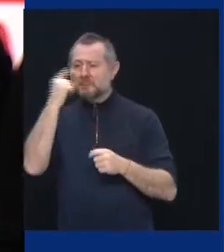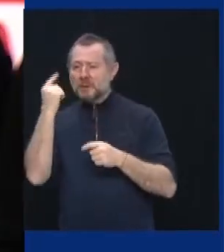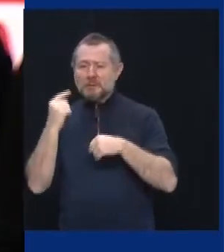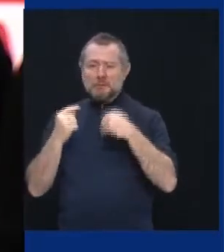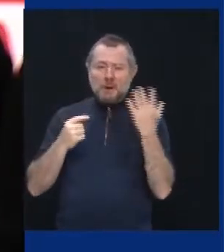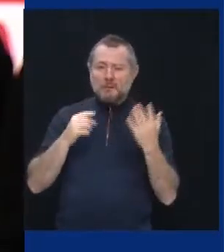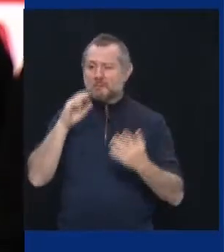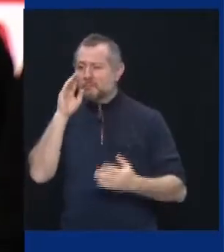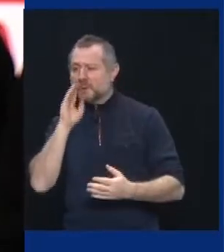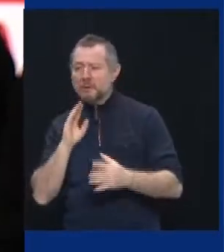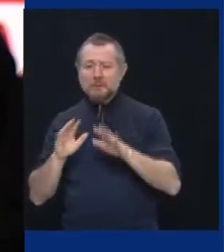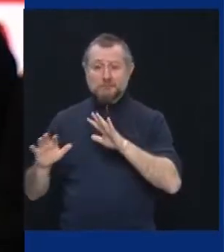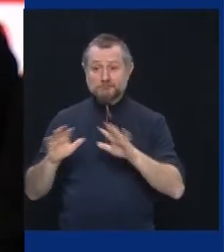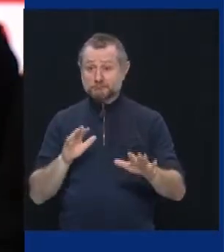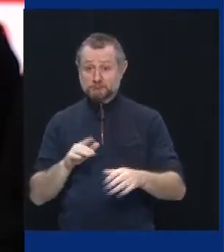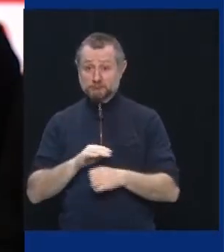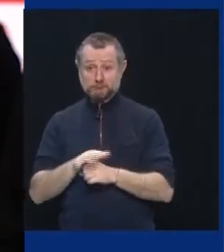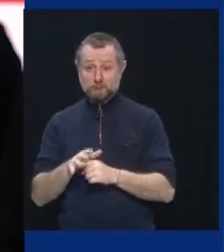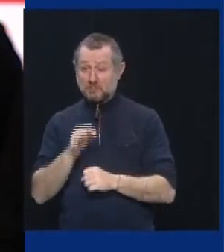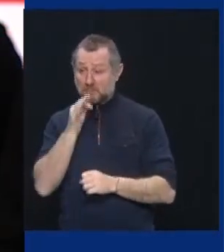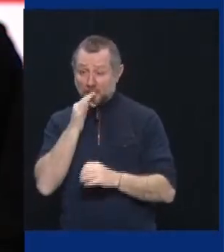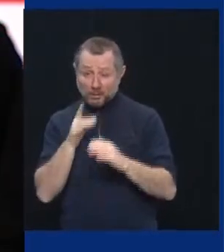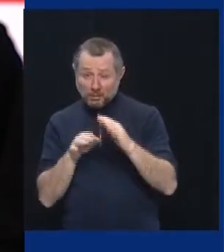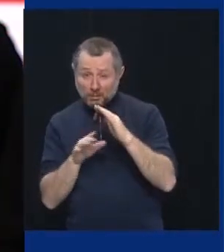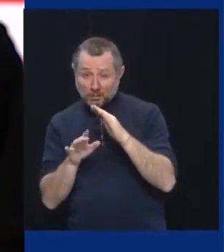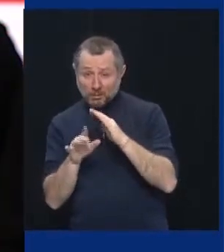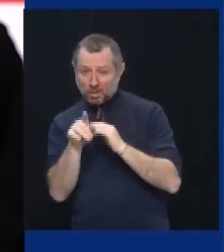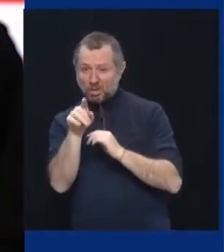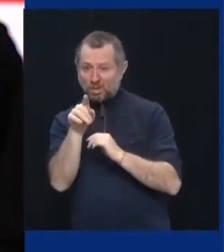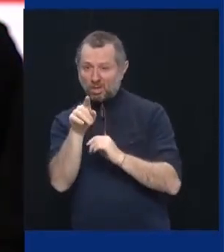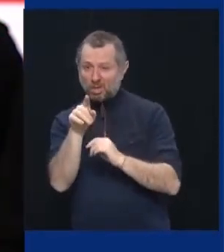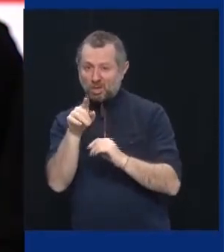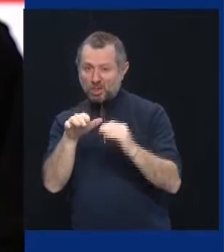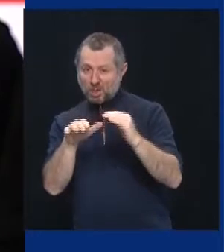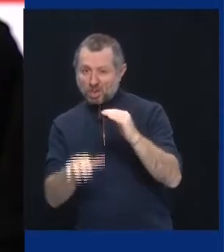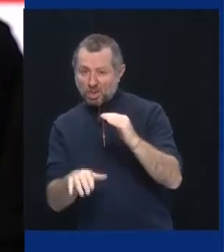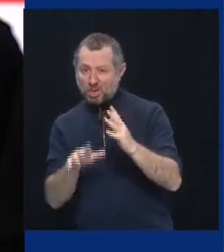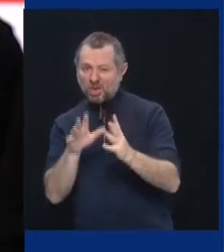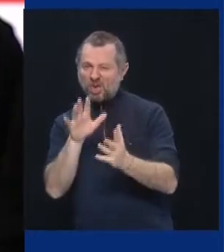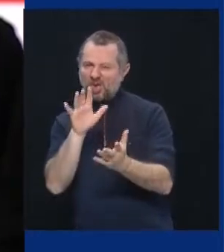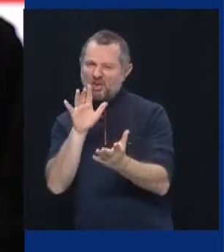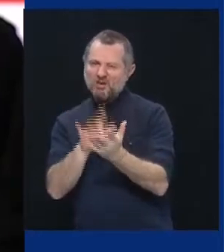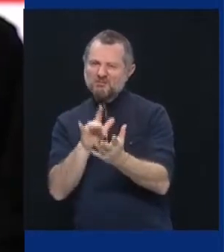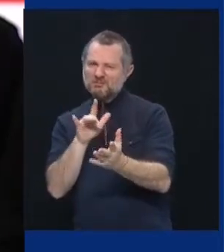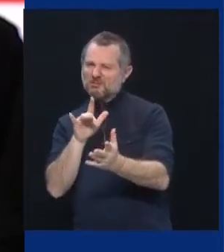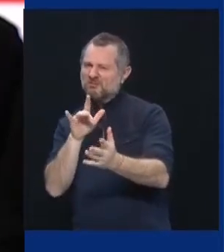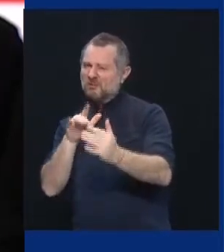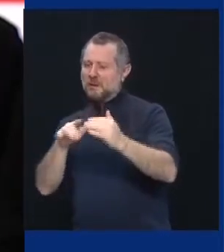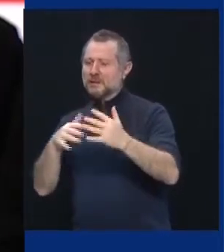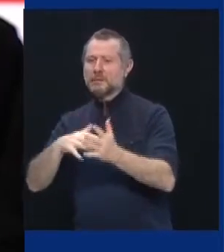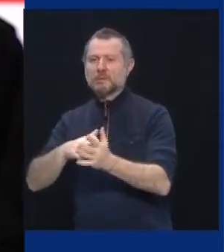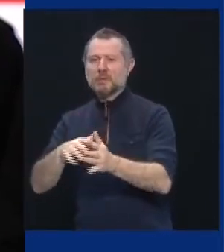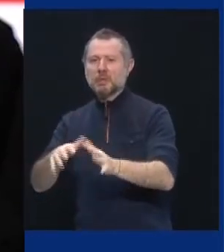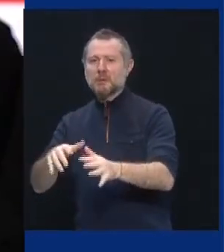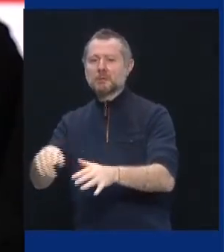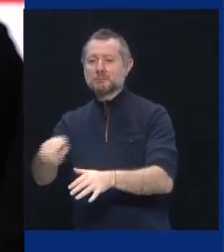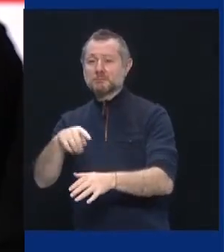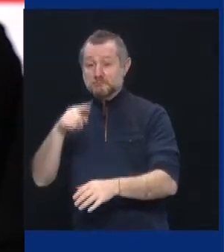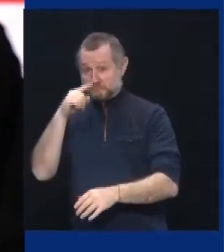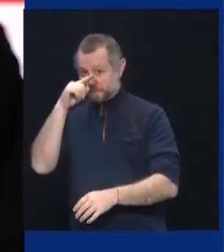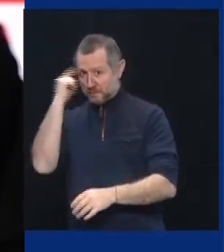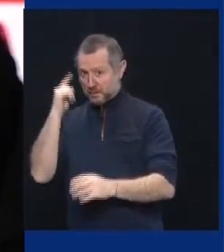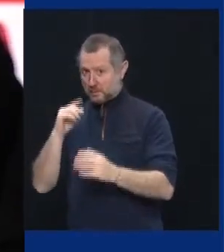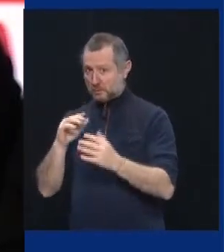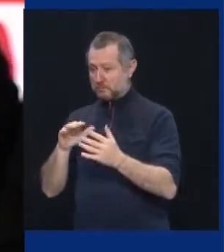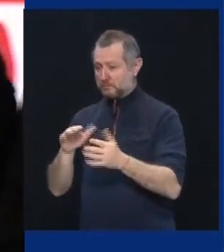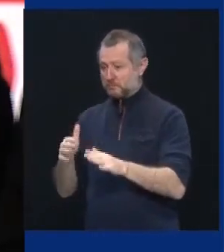our society and it exploited the inequity. Blacks died at twice